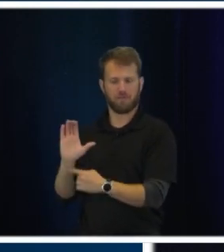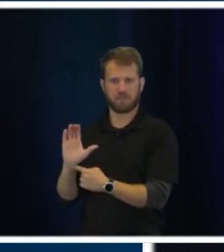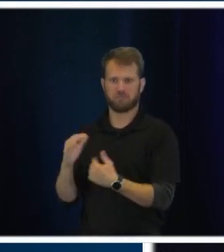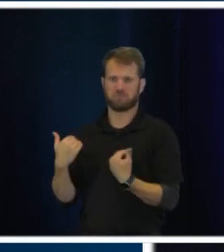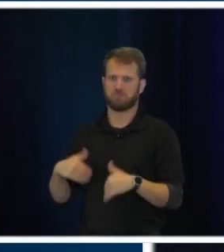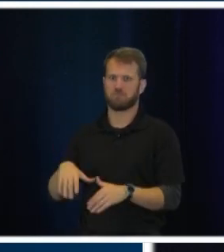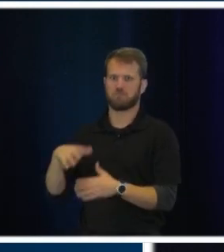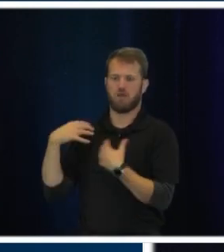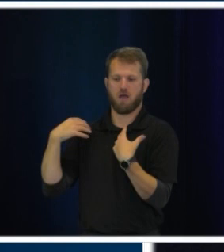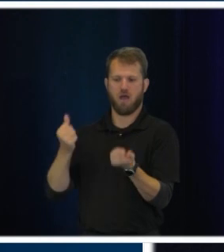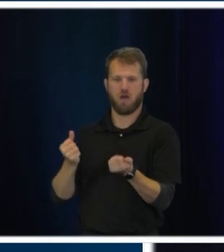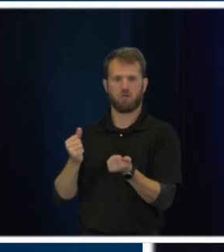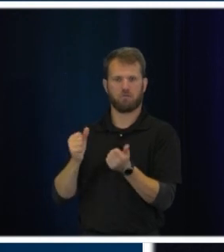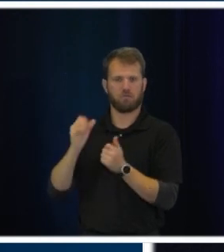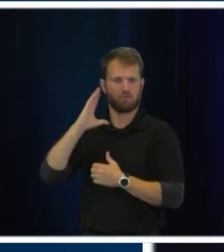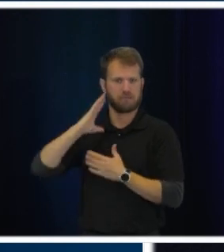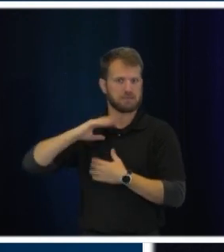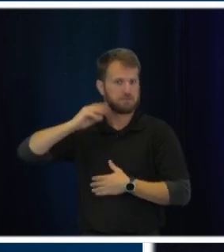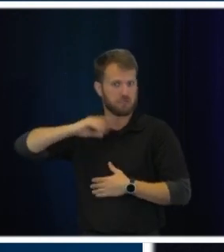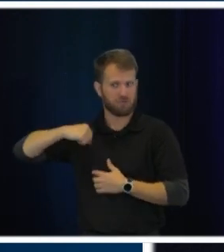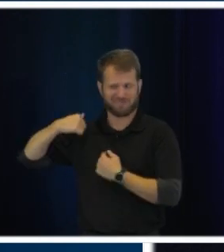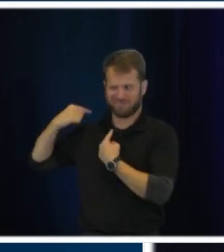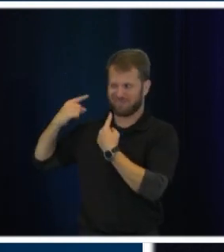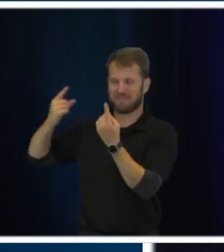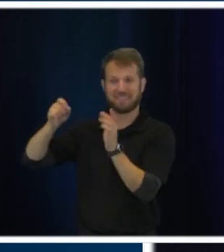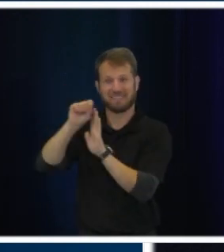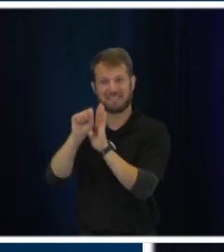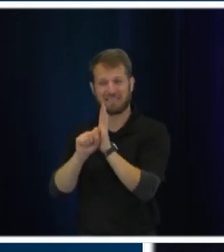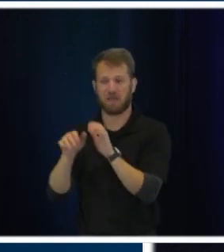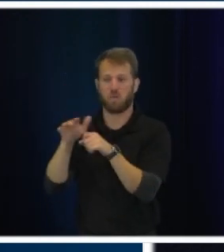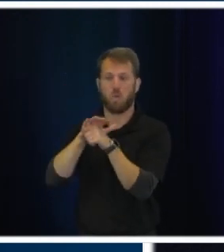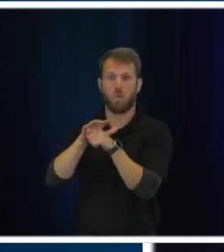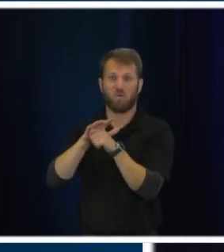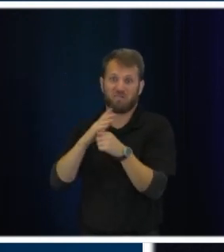working at both state, local, and national levels.